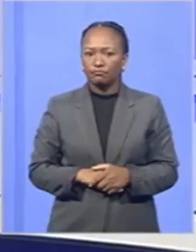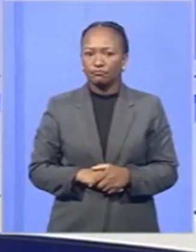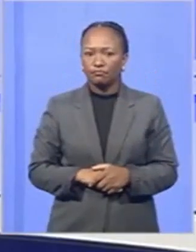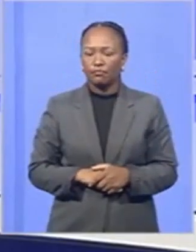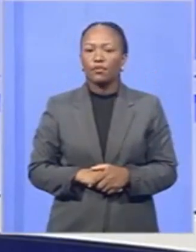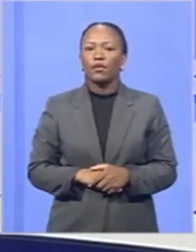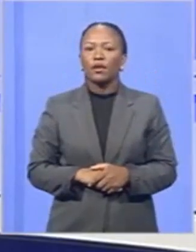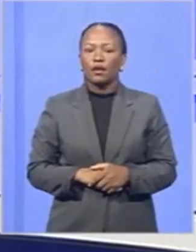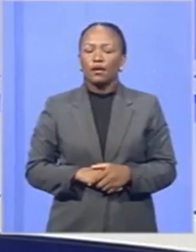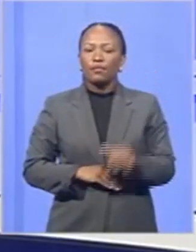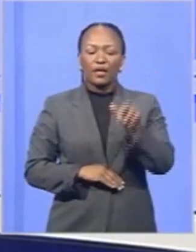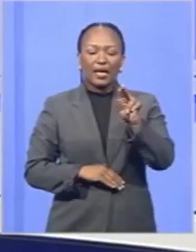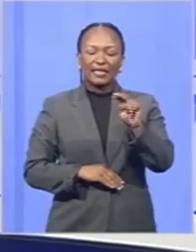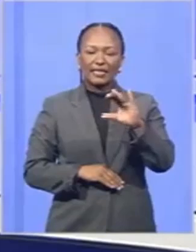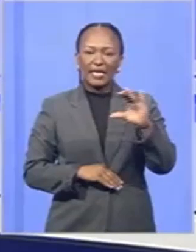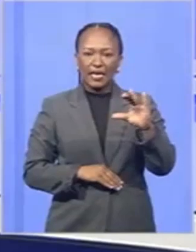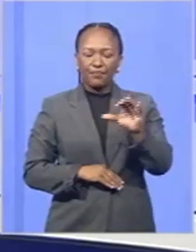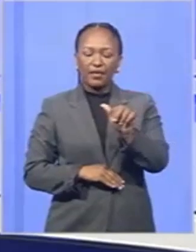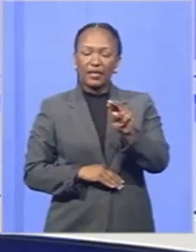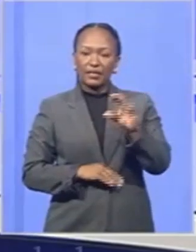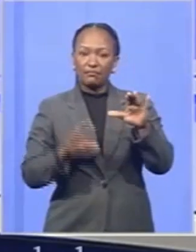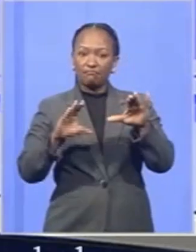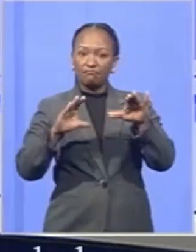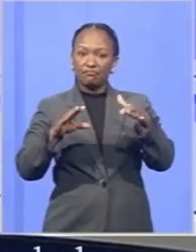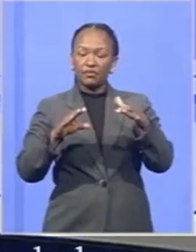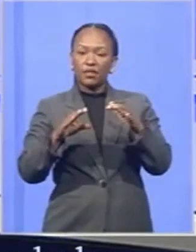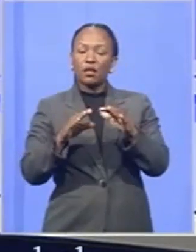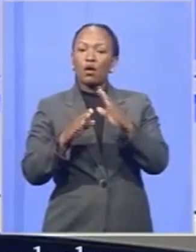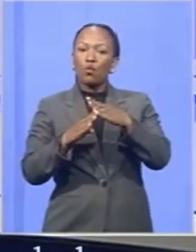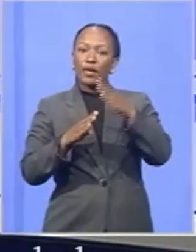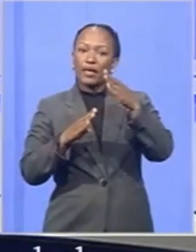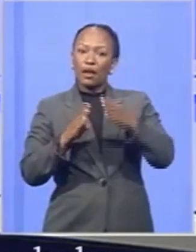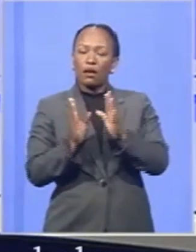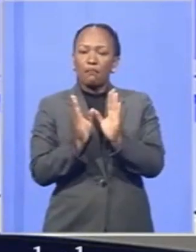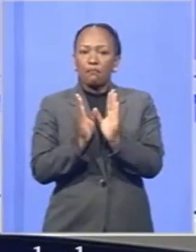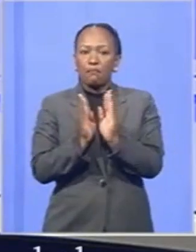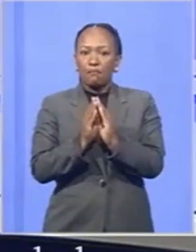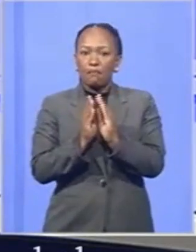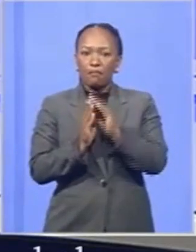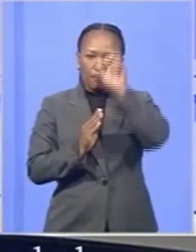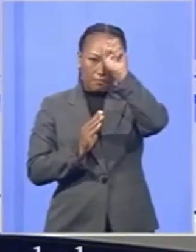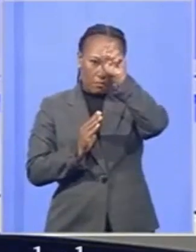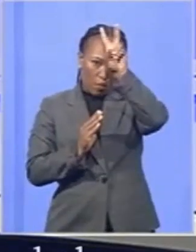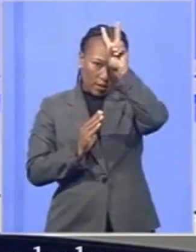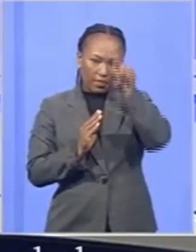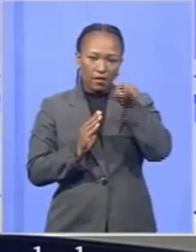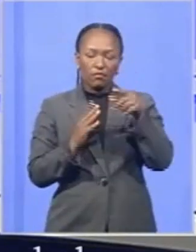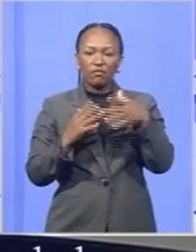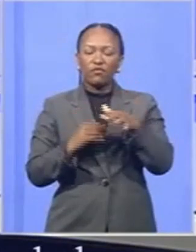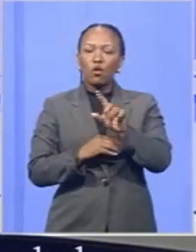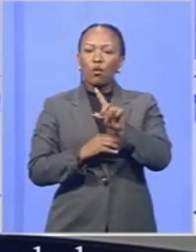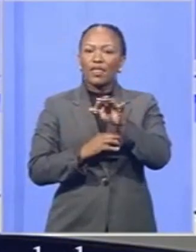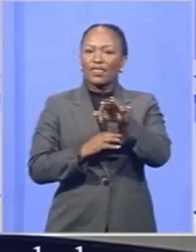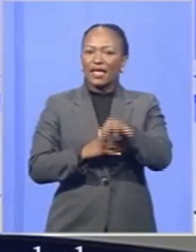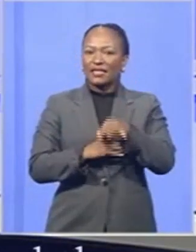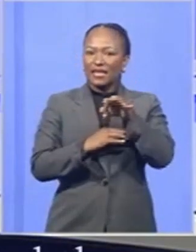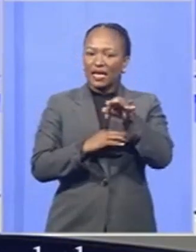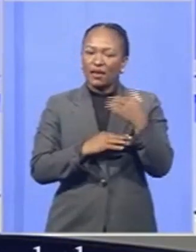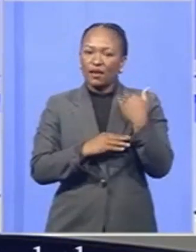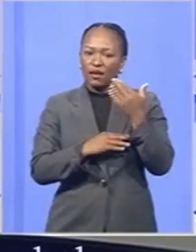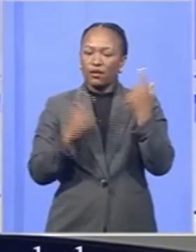Komiti ya Phethahatso ya naha ya ANC e kopane mafelong ana beke Boksburg ho rala tsela ya ho ya pele ka mora ho keteka dilemo tse 113 mokga ona o ne